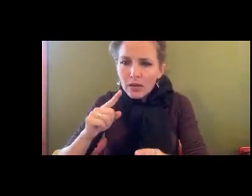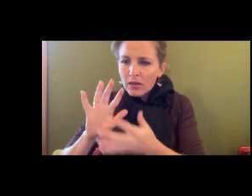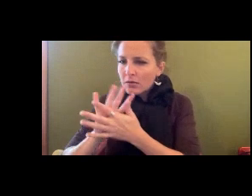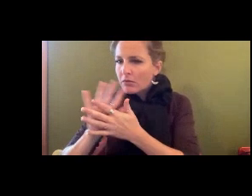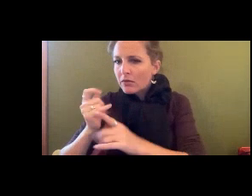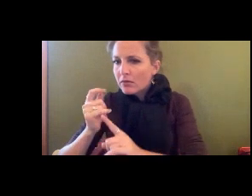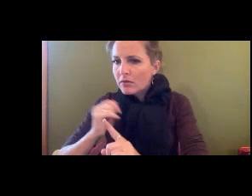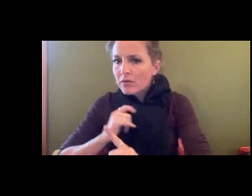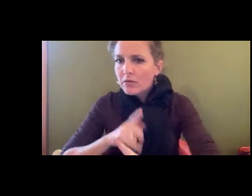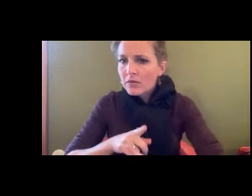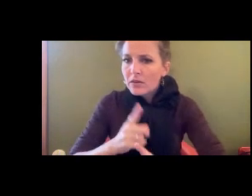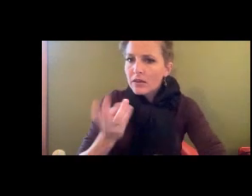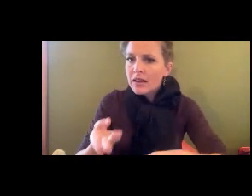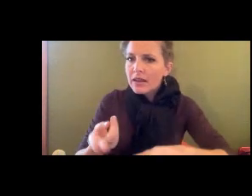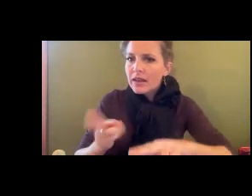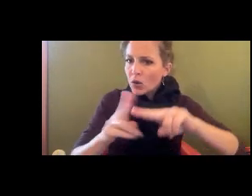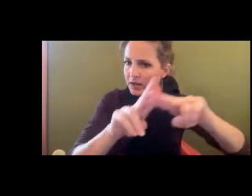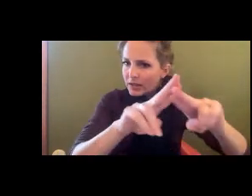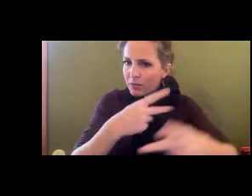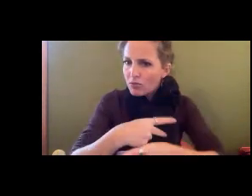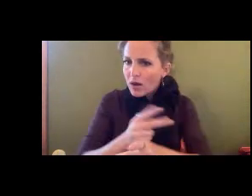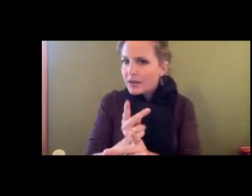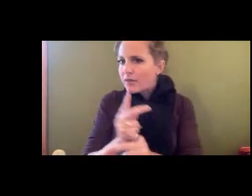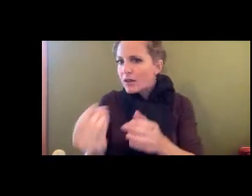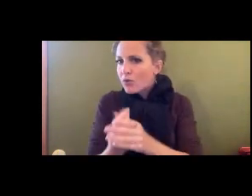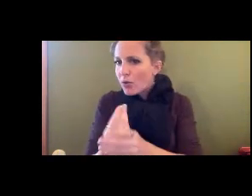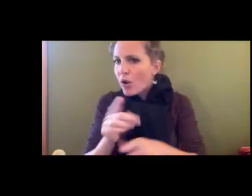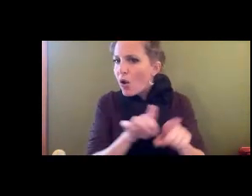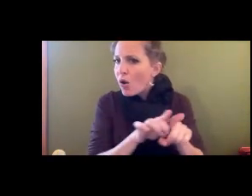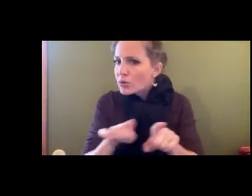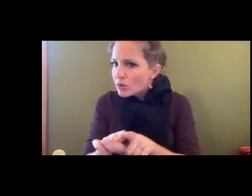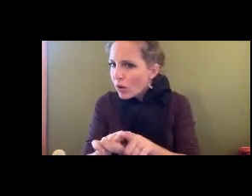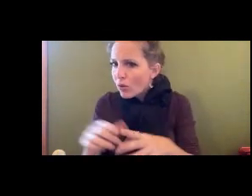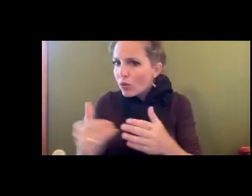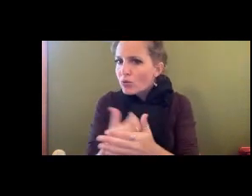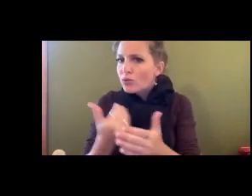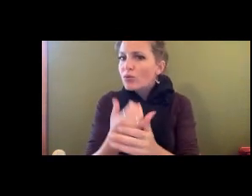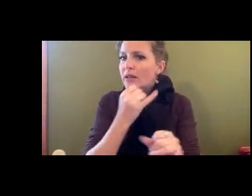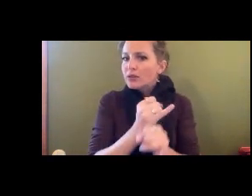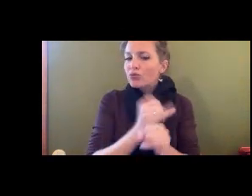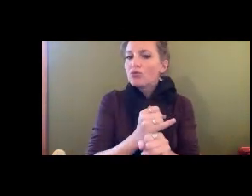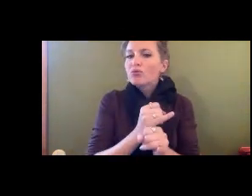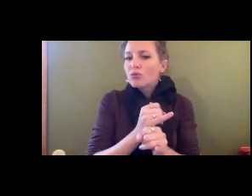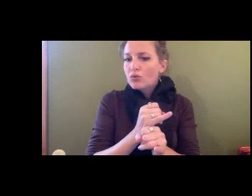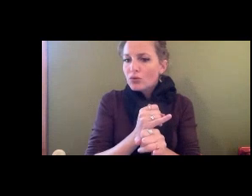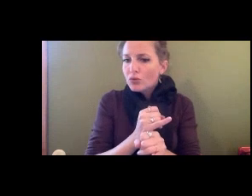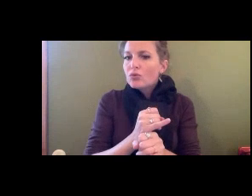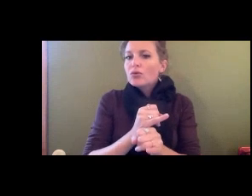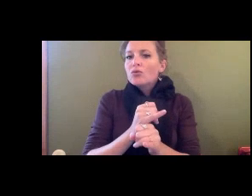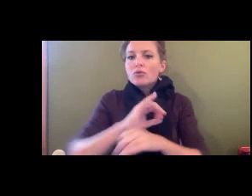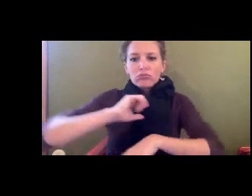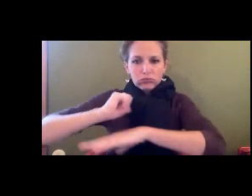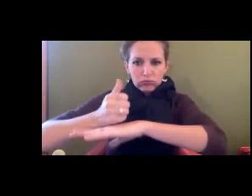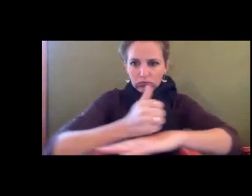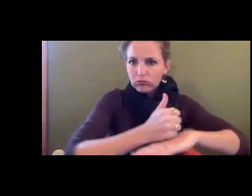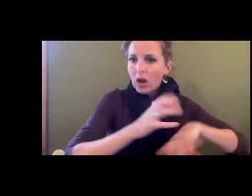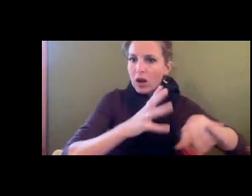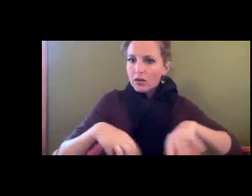to increasing productivity growth. Also, new institutional arrangements and infrastructures, such as adoption